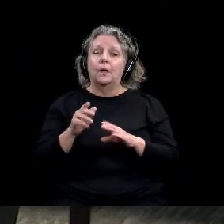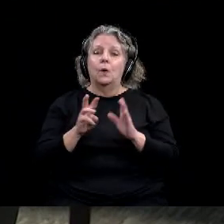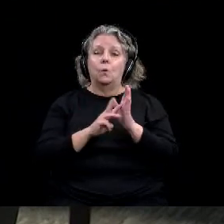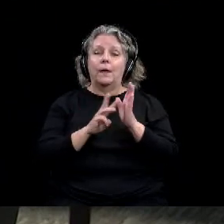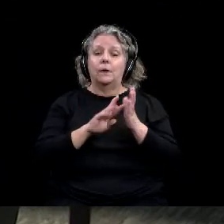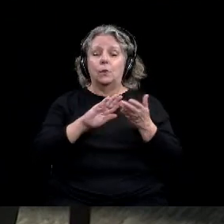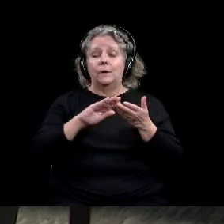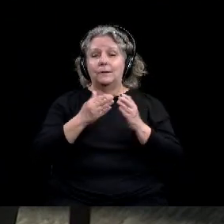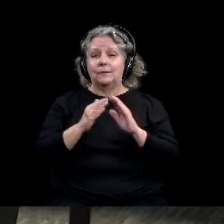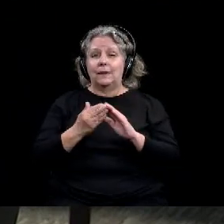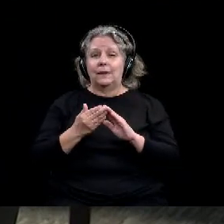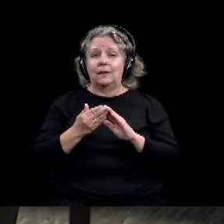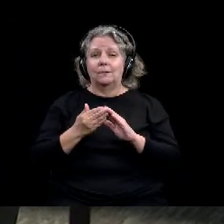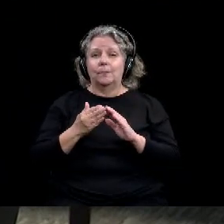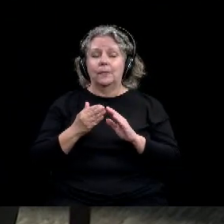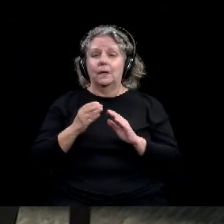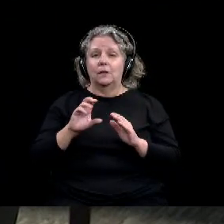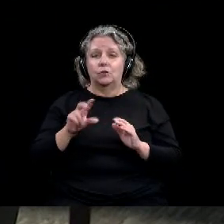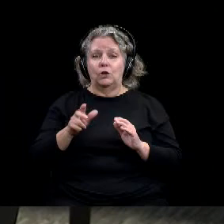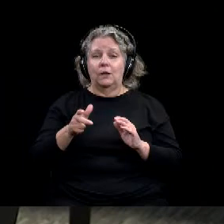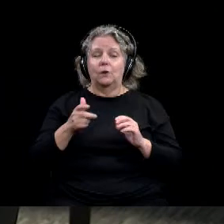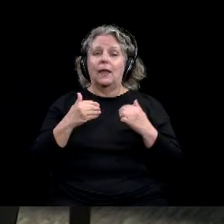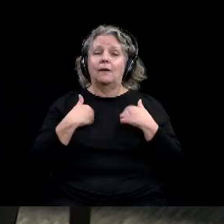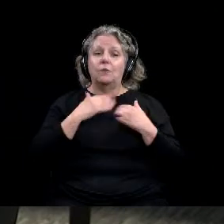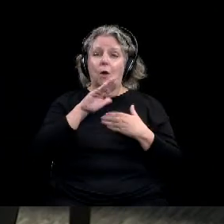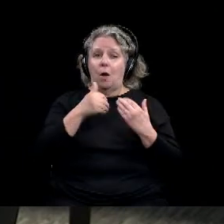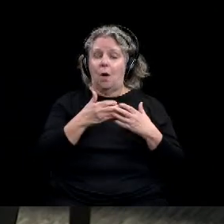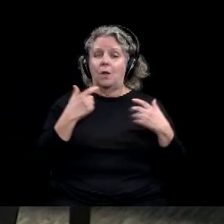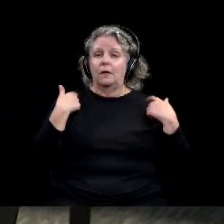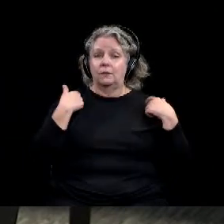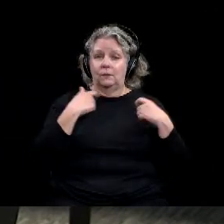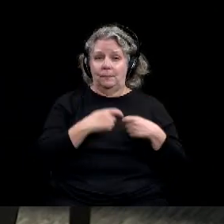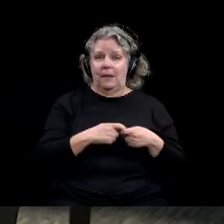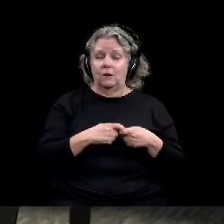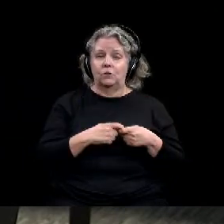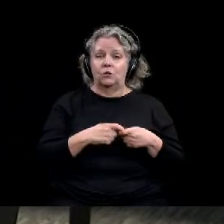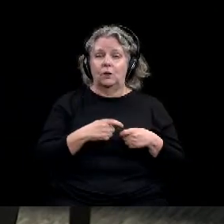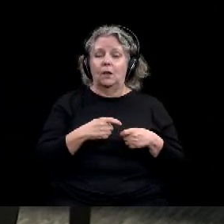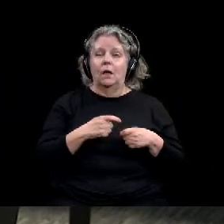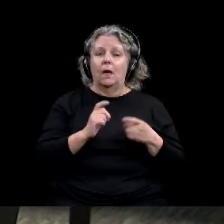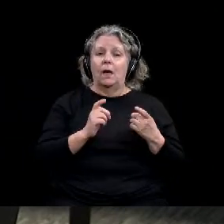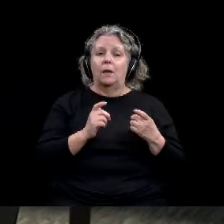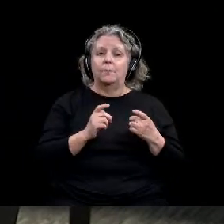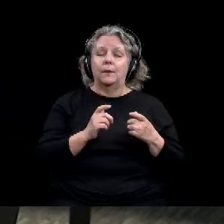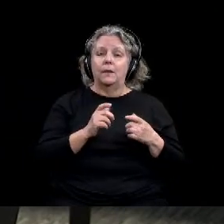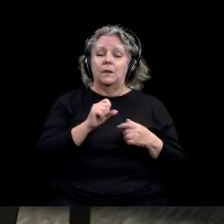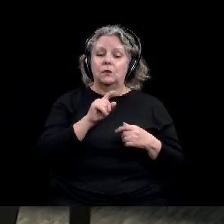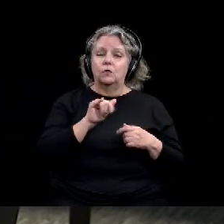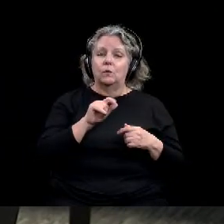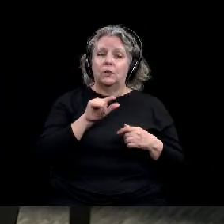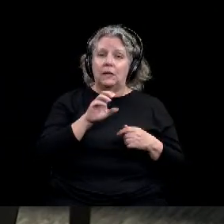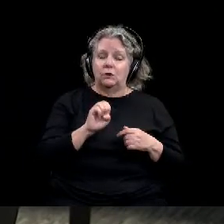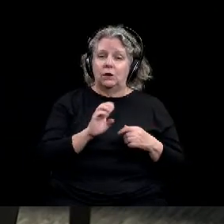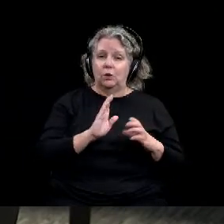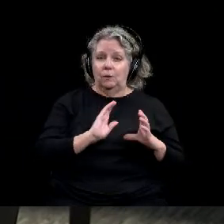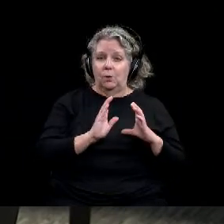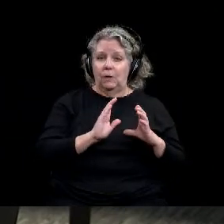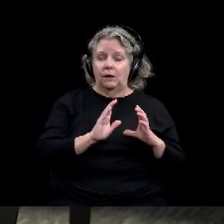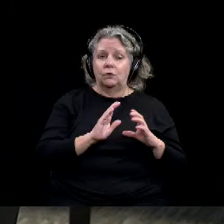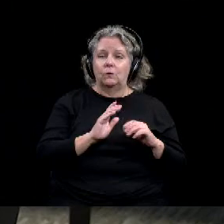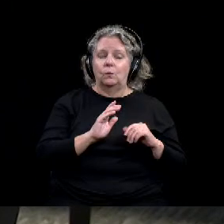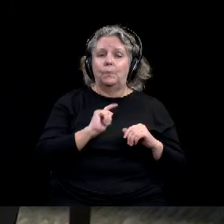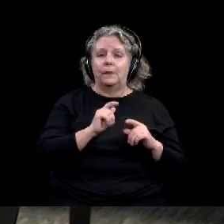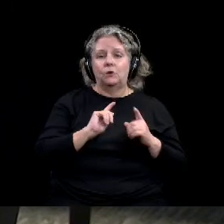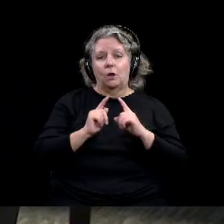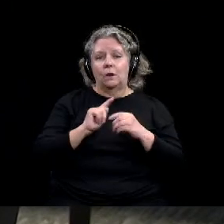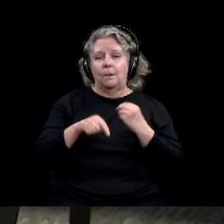Strategic Communication Work Group will be talking about the COVID vaccines and things then too. So we hope you've enjoyed this and appreciate the